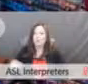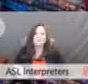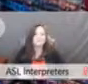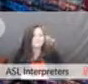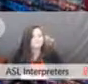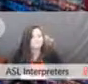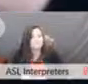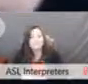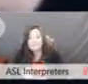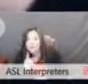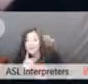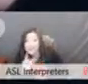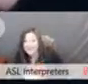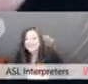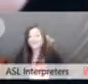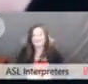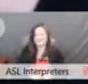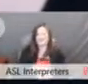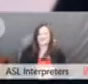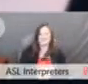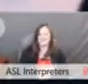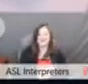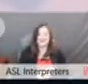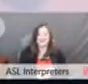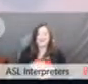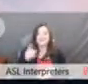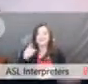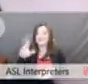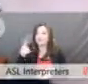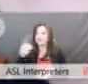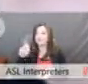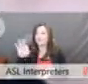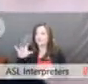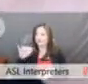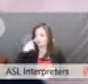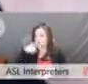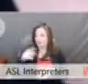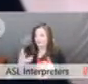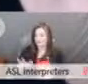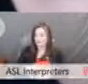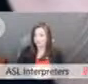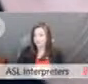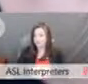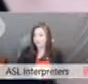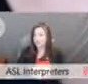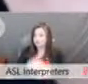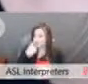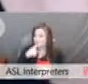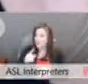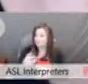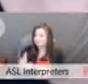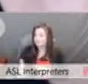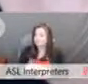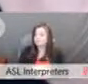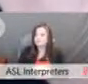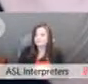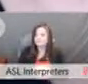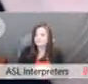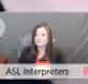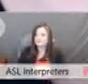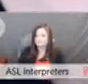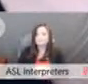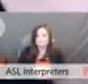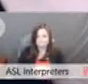Davis, you heard that. All right. Dr. Greenfield, I am going to end with you. Can you share some closing remarks, your thoughts?